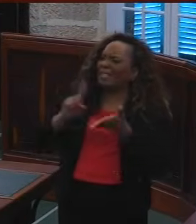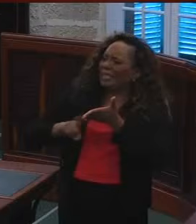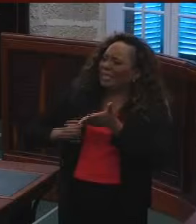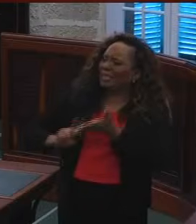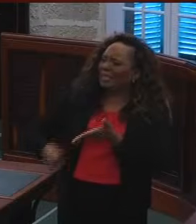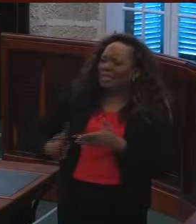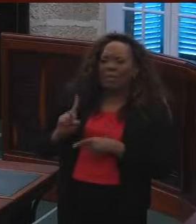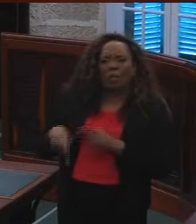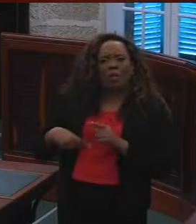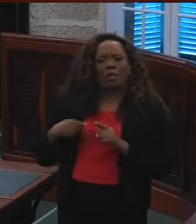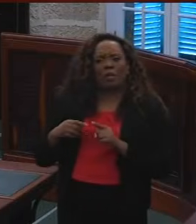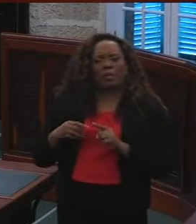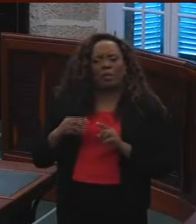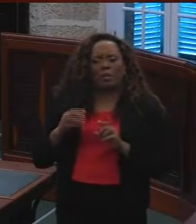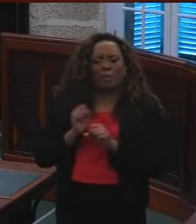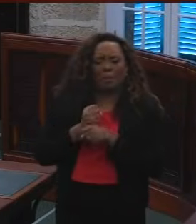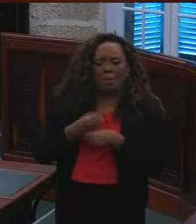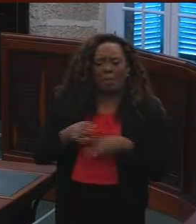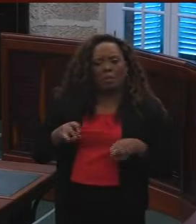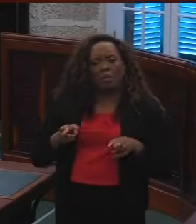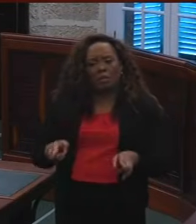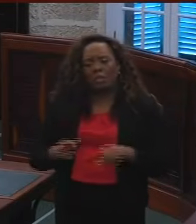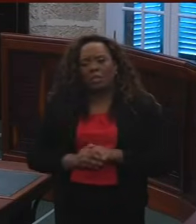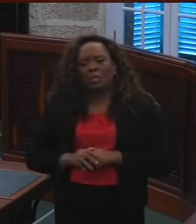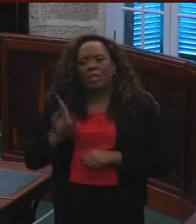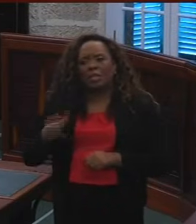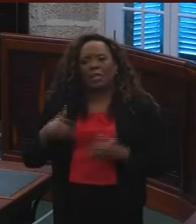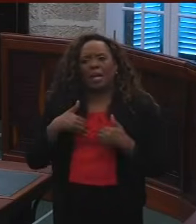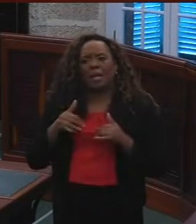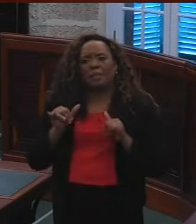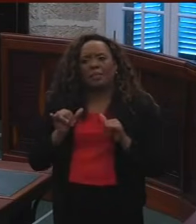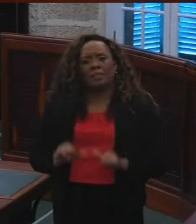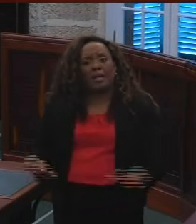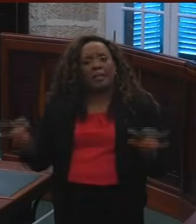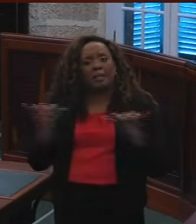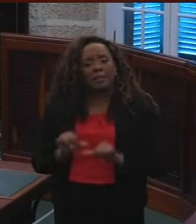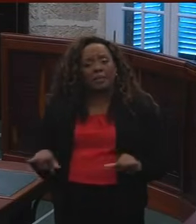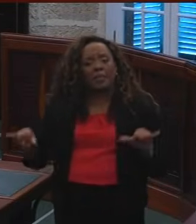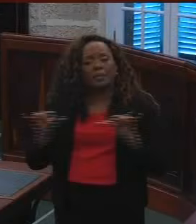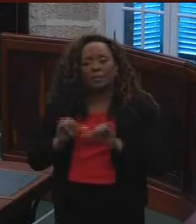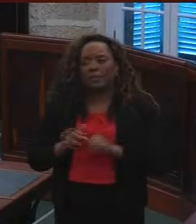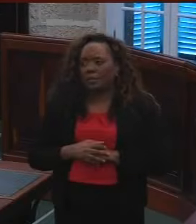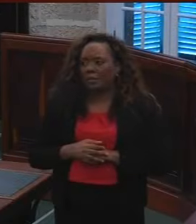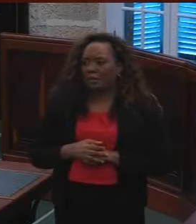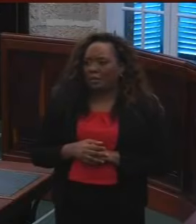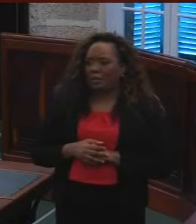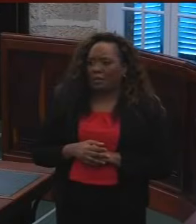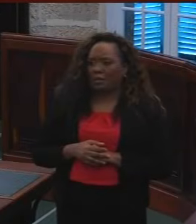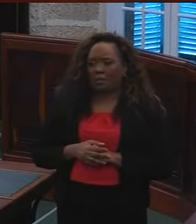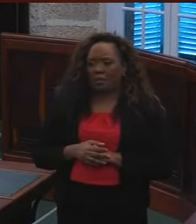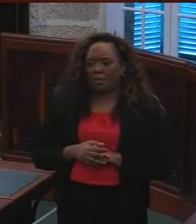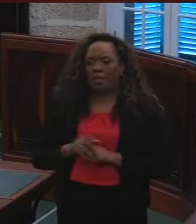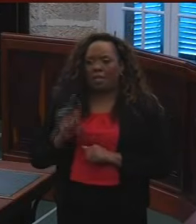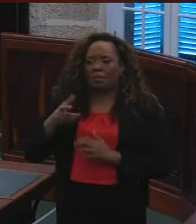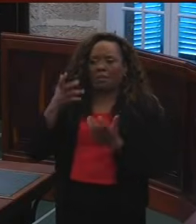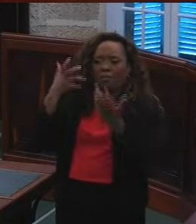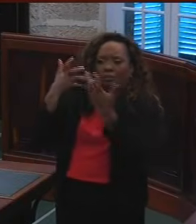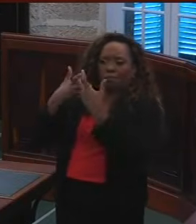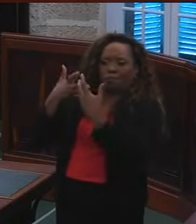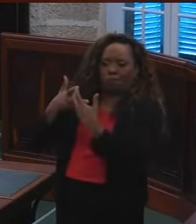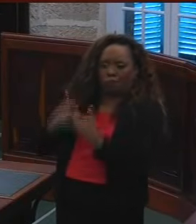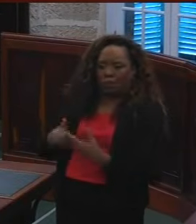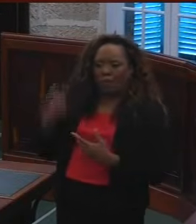Minister, I'm sure, before me, about standards. You've got to check these standards. The standards have to be fit for a modern